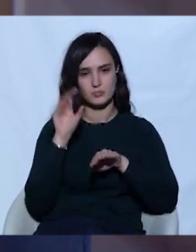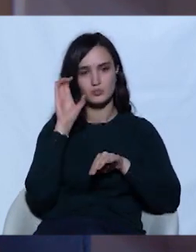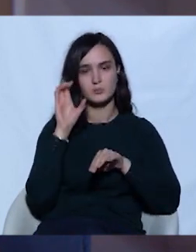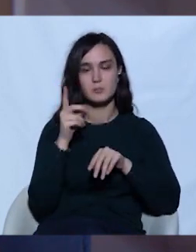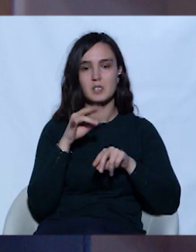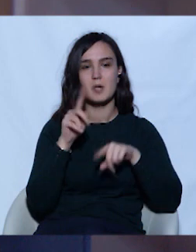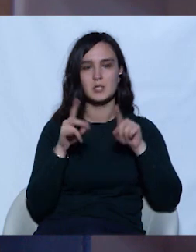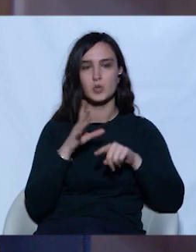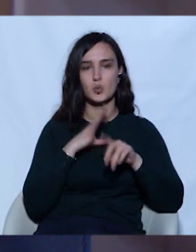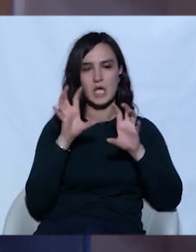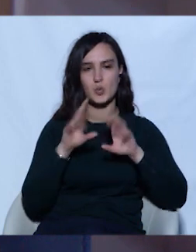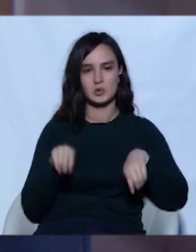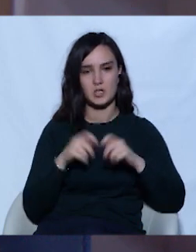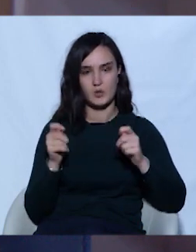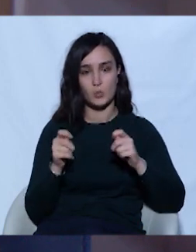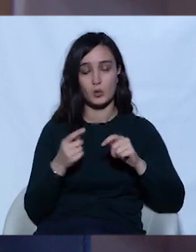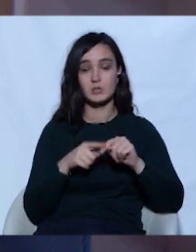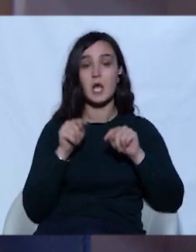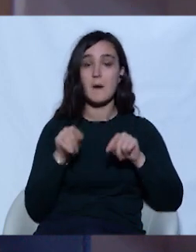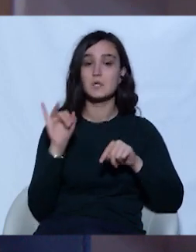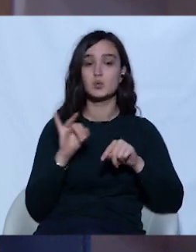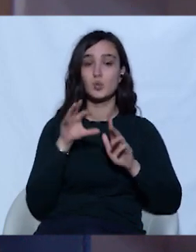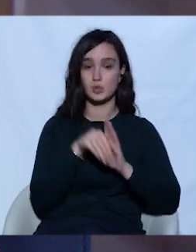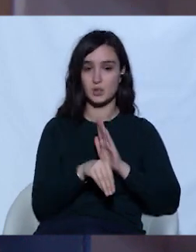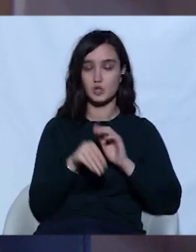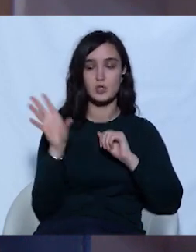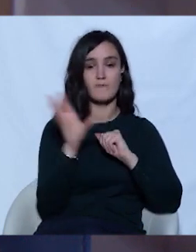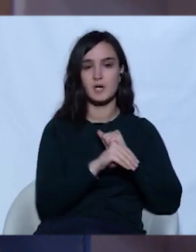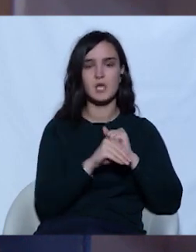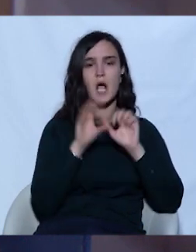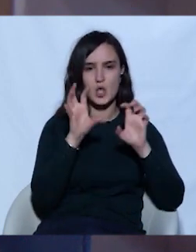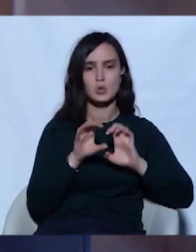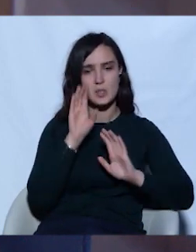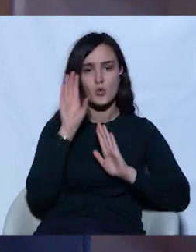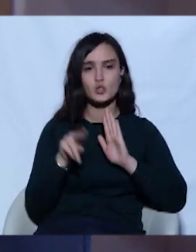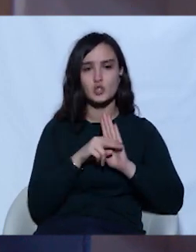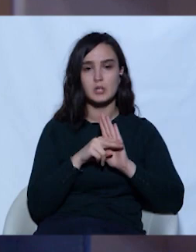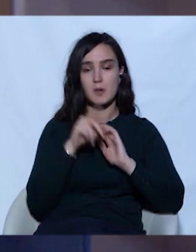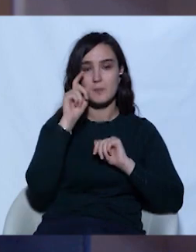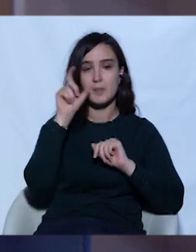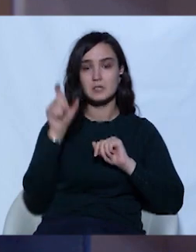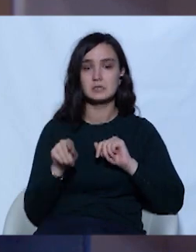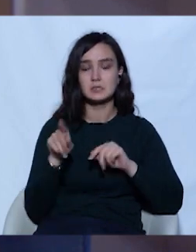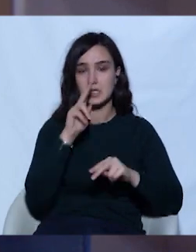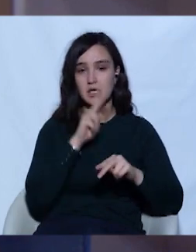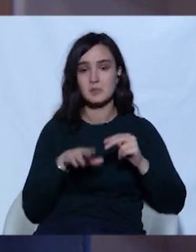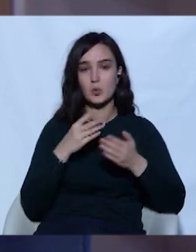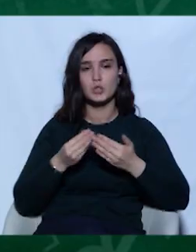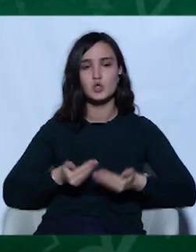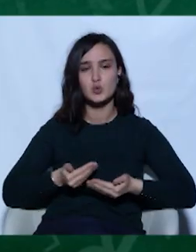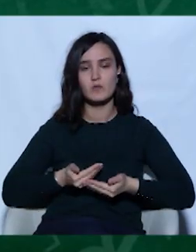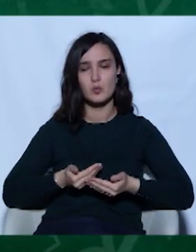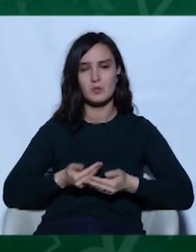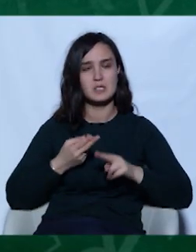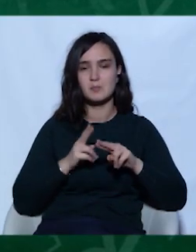so you'll have to do it on your own. For now, let's review what we learned. We talked about our author,